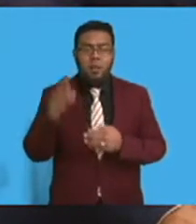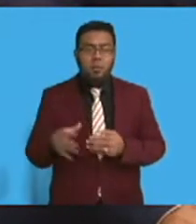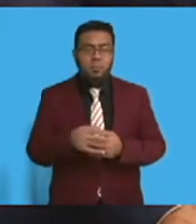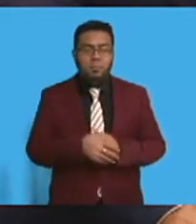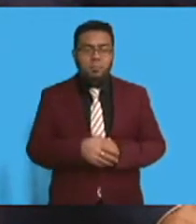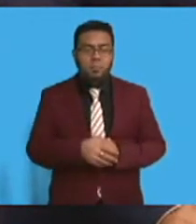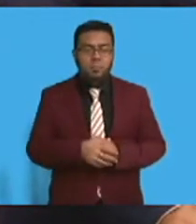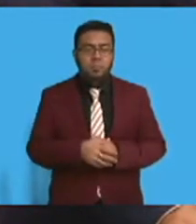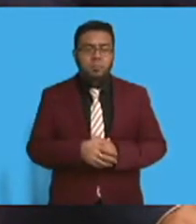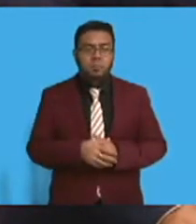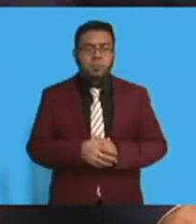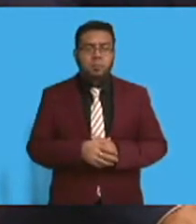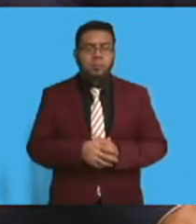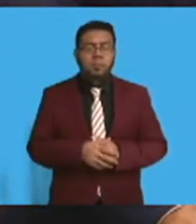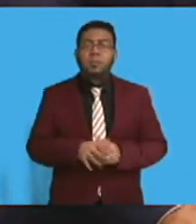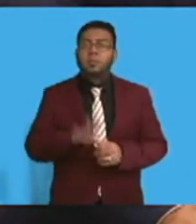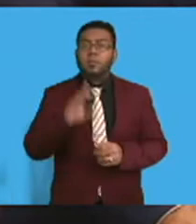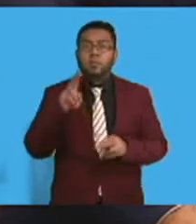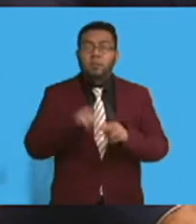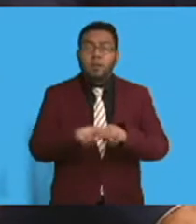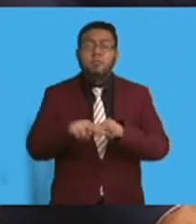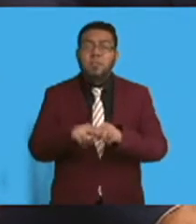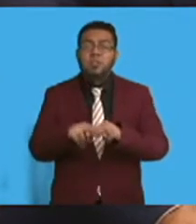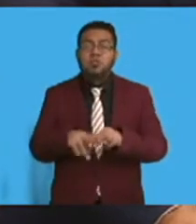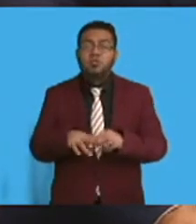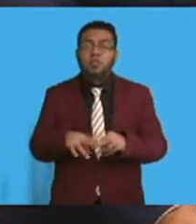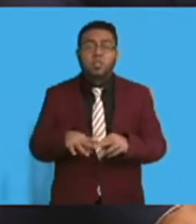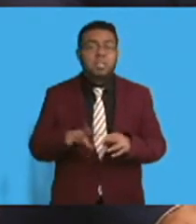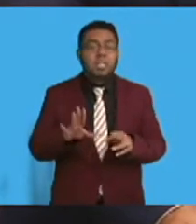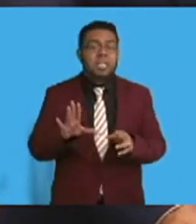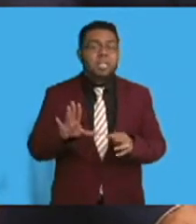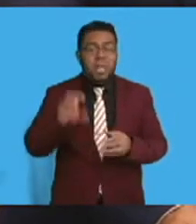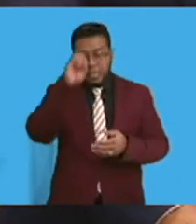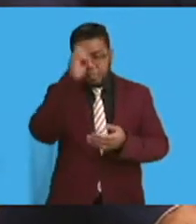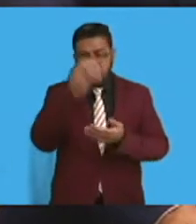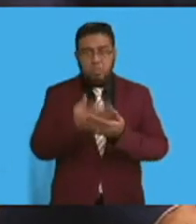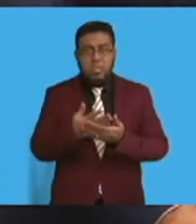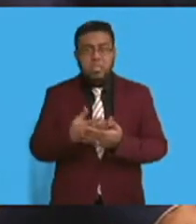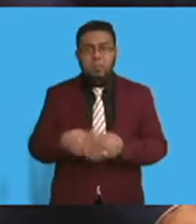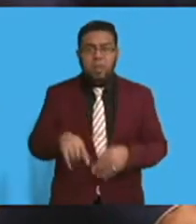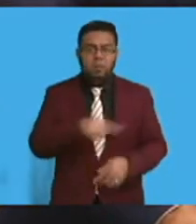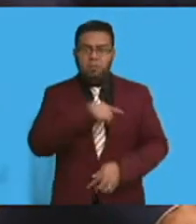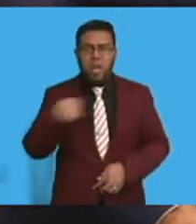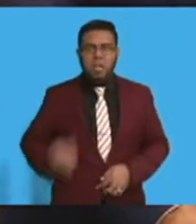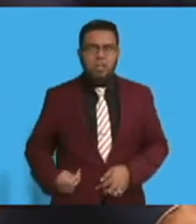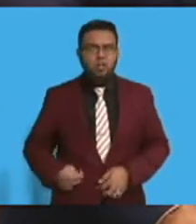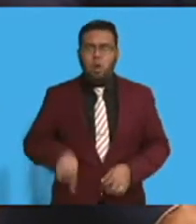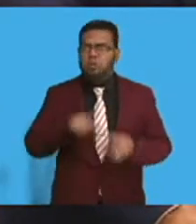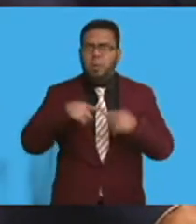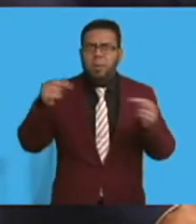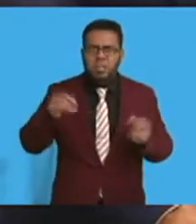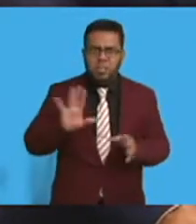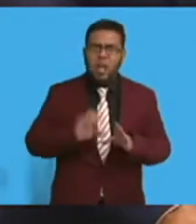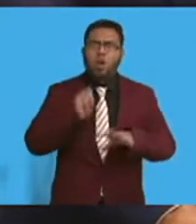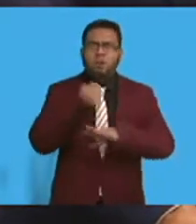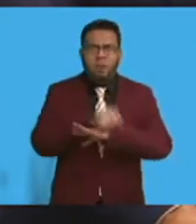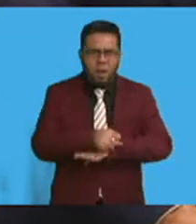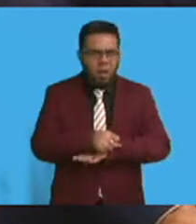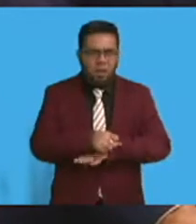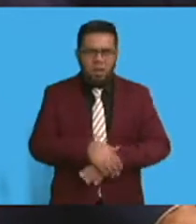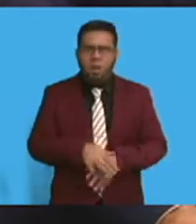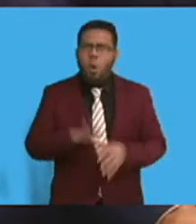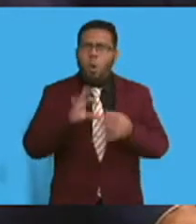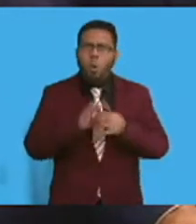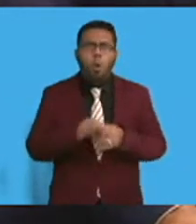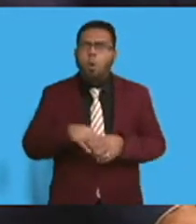Speaker, that Fiji is experiencing some kind of Chinese or Japanese takeover because of government's investment in Fijian families only